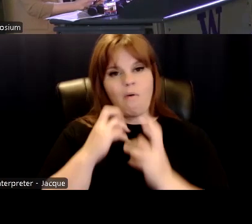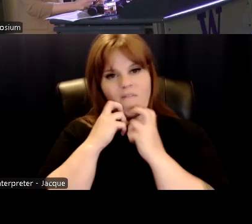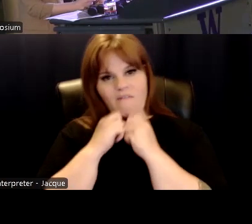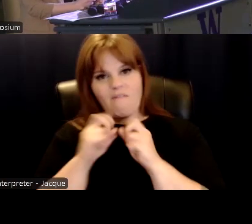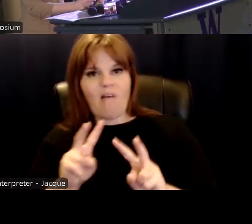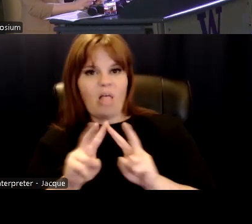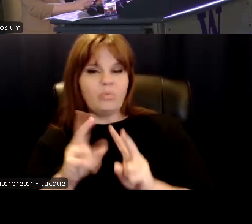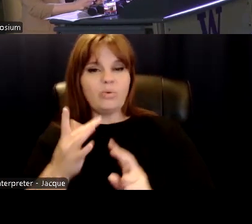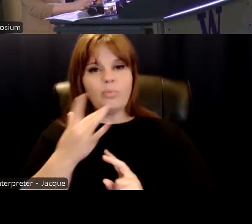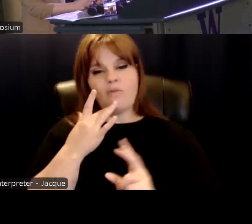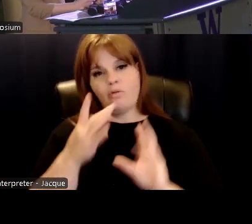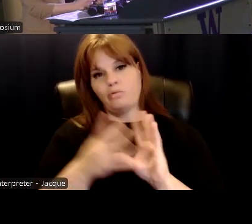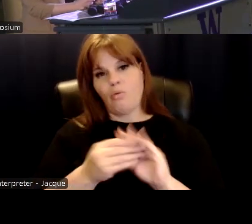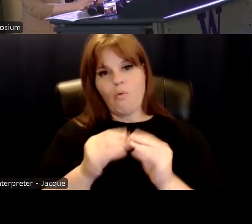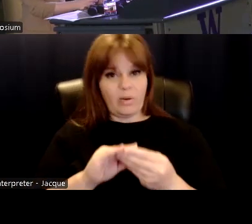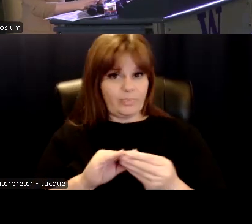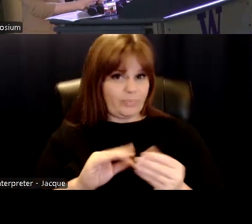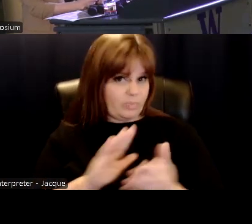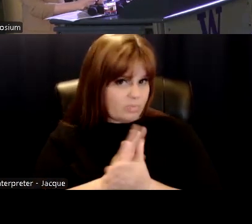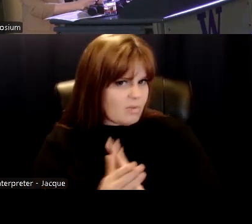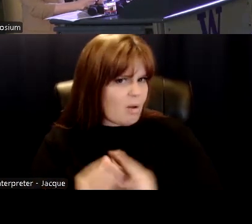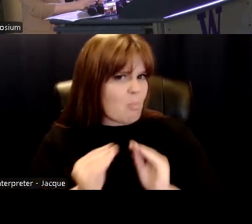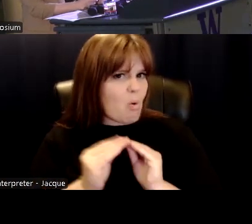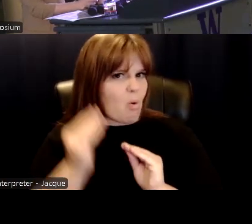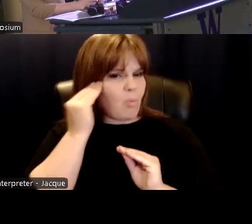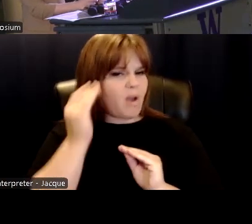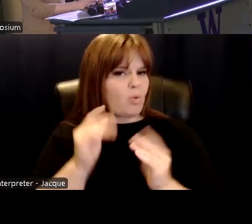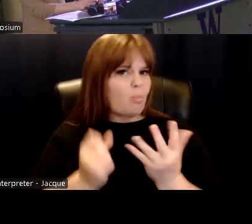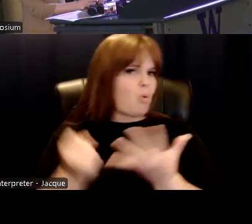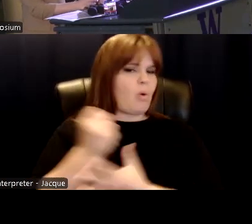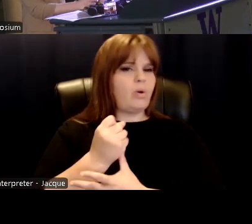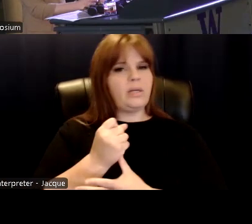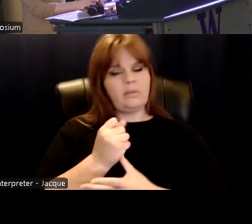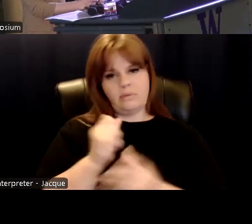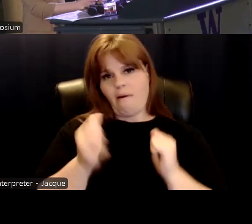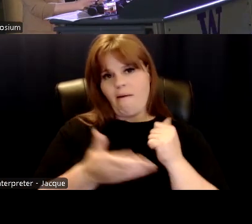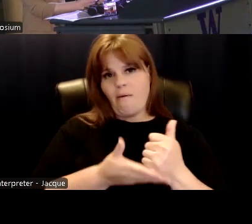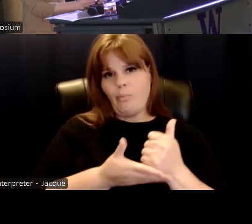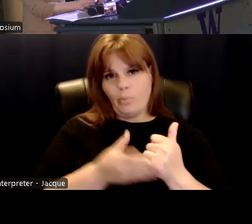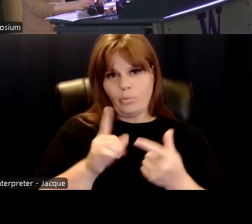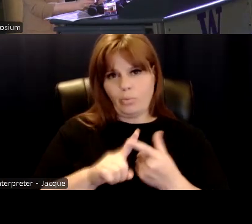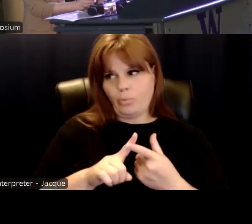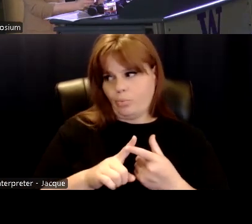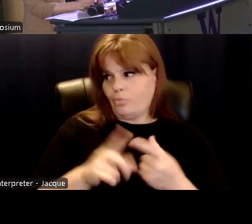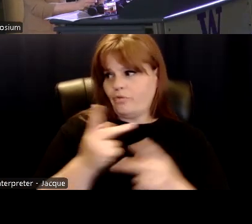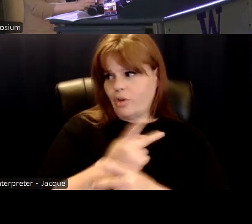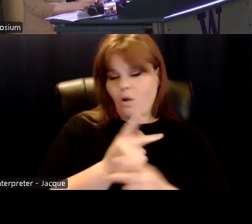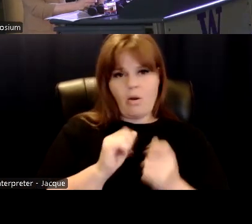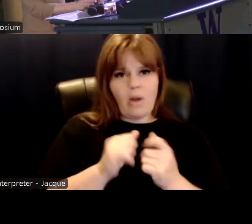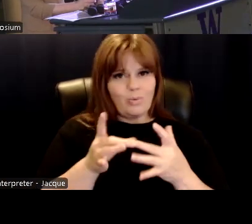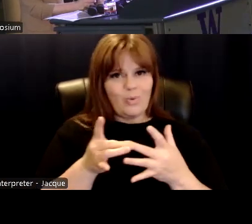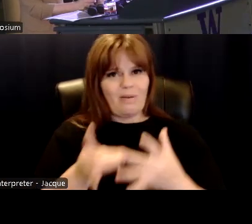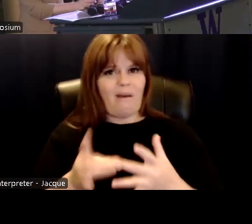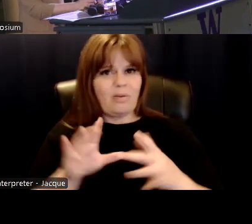story. Becoming more aware of your priorities can help you to figure out how to guide your